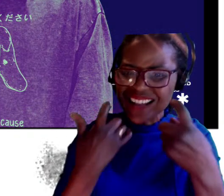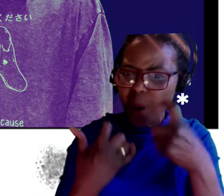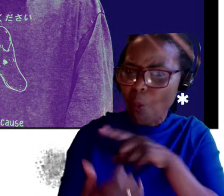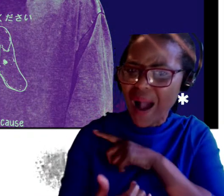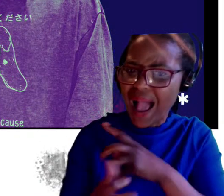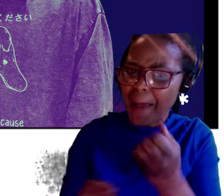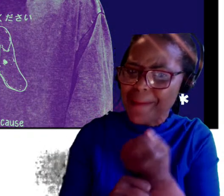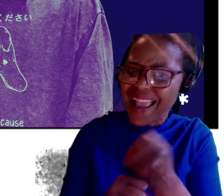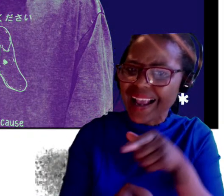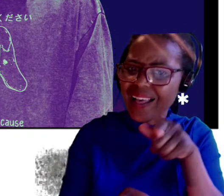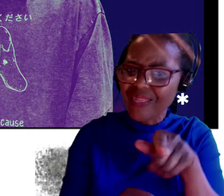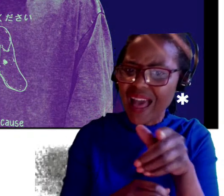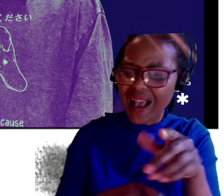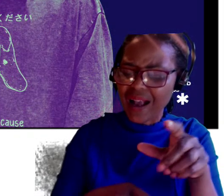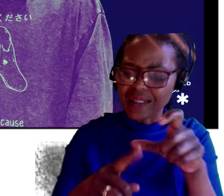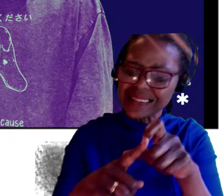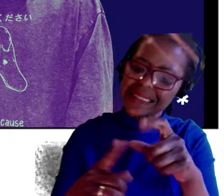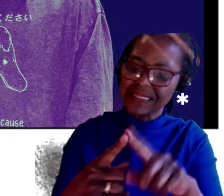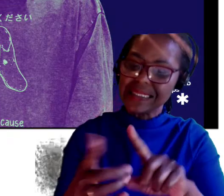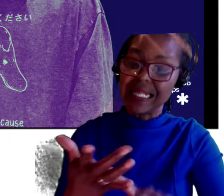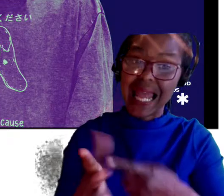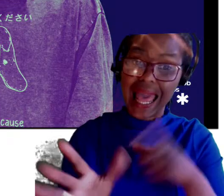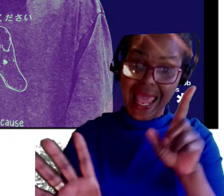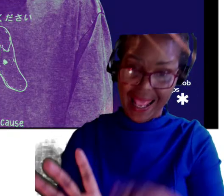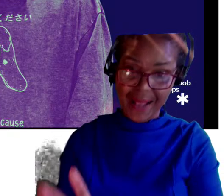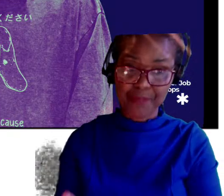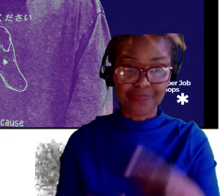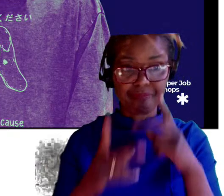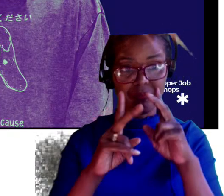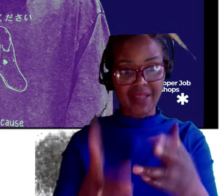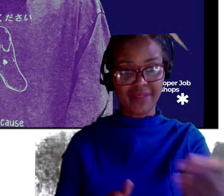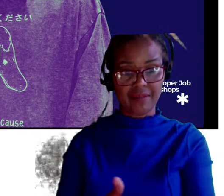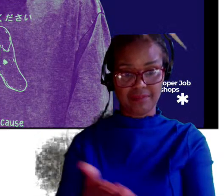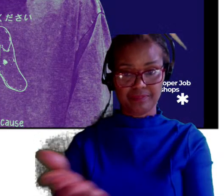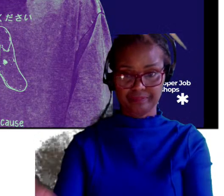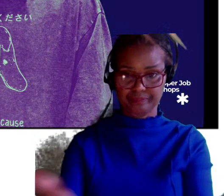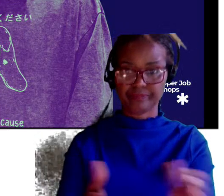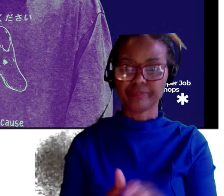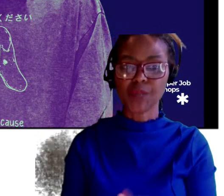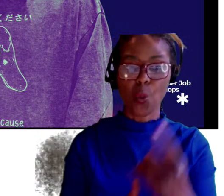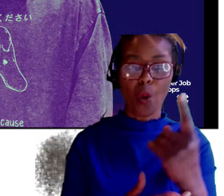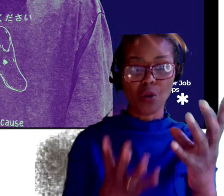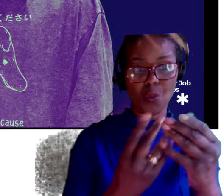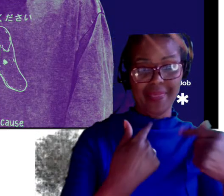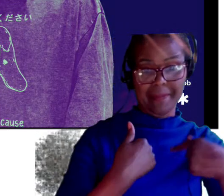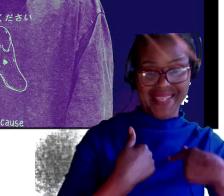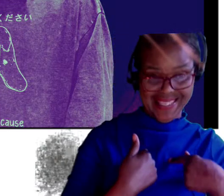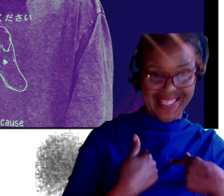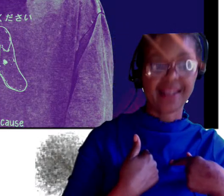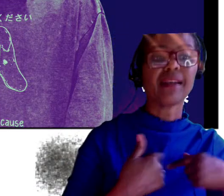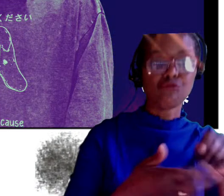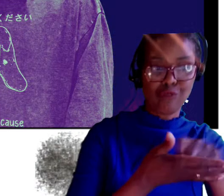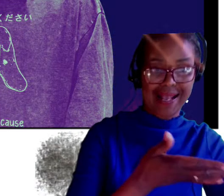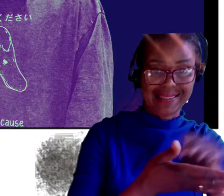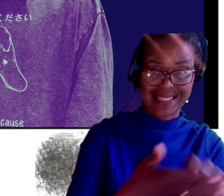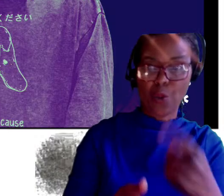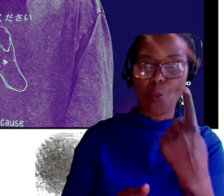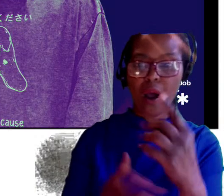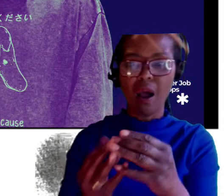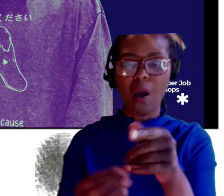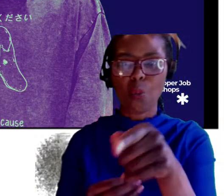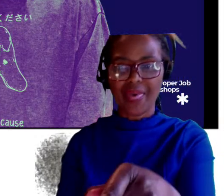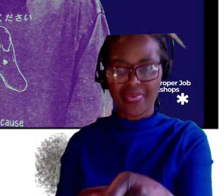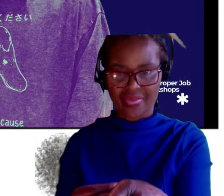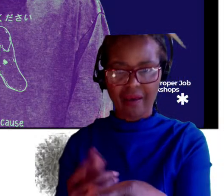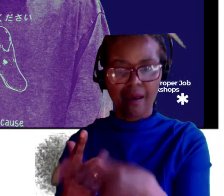next week. One with Tanuja focused on directing and one with me on writing. There's some links on the slide that I'll leave up at the